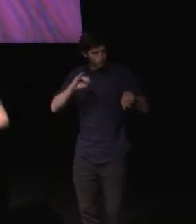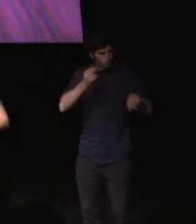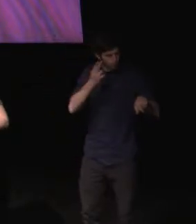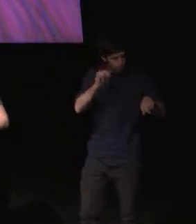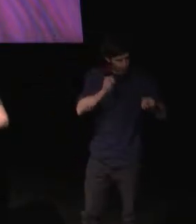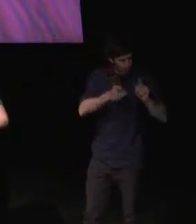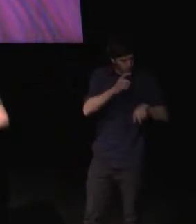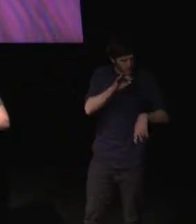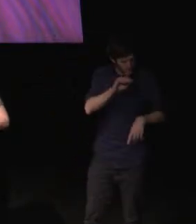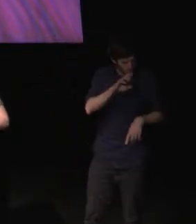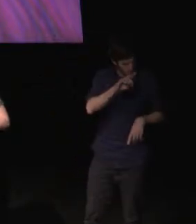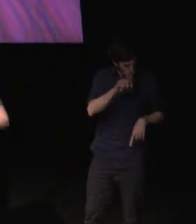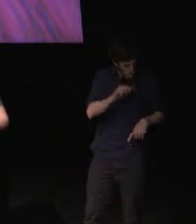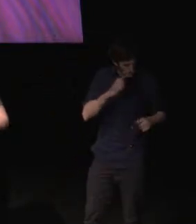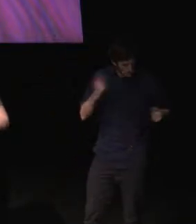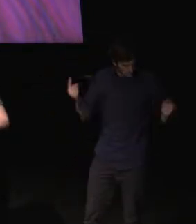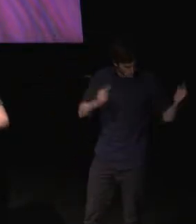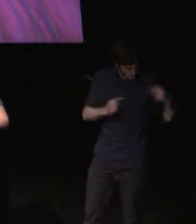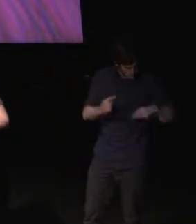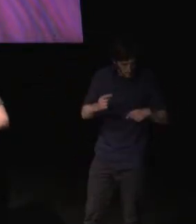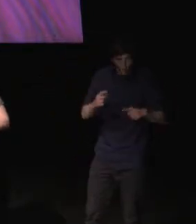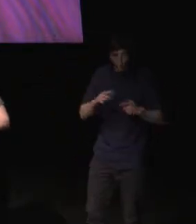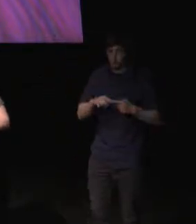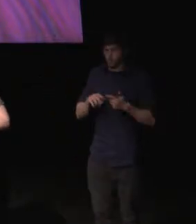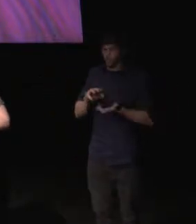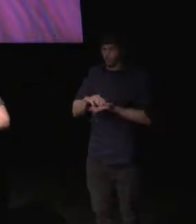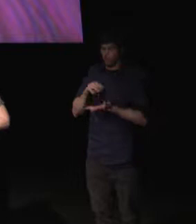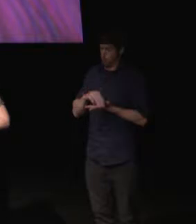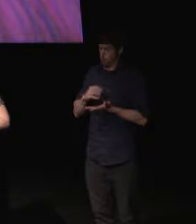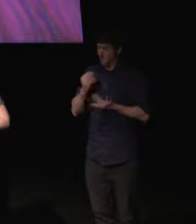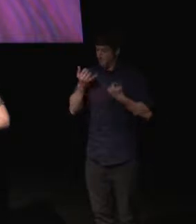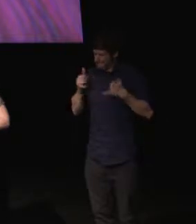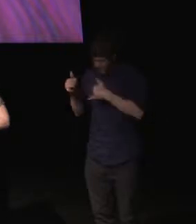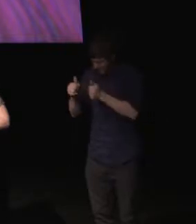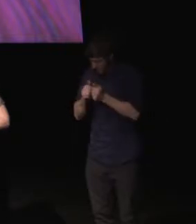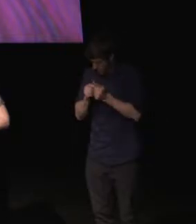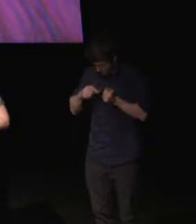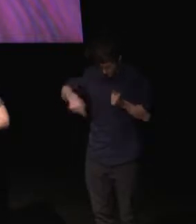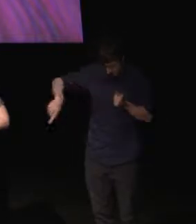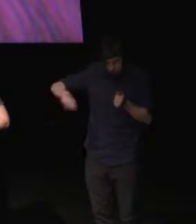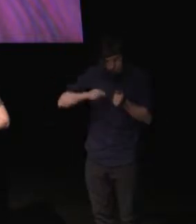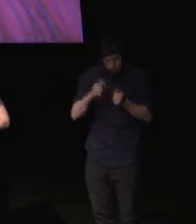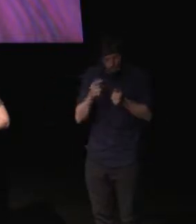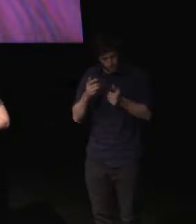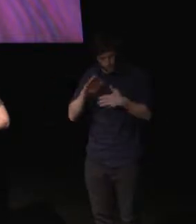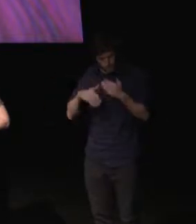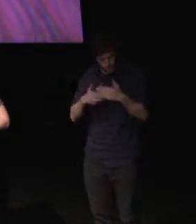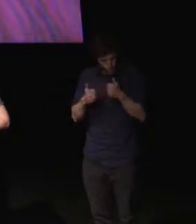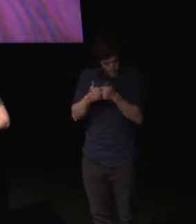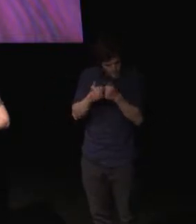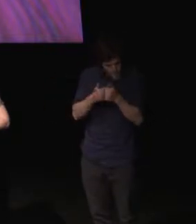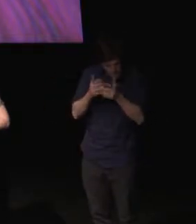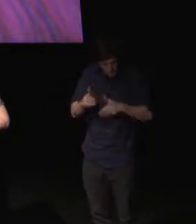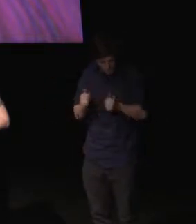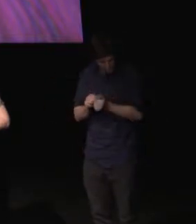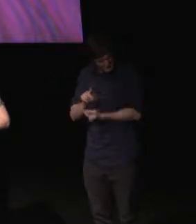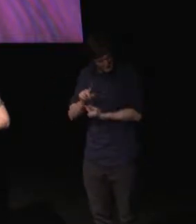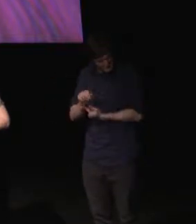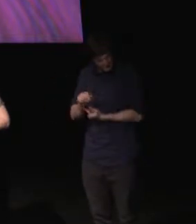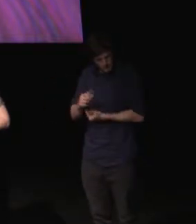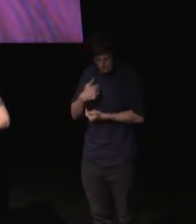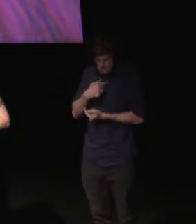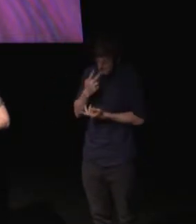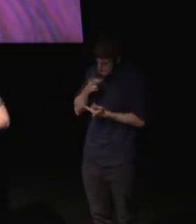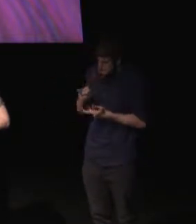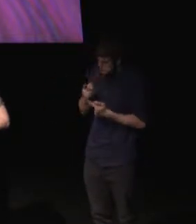but playing with and all learning together as we're sitting next to these gamers with disabilities, and maybe seeing them struggle through games, but learning as they